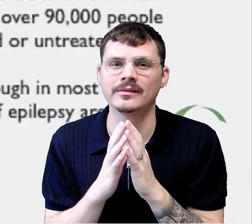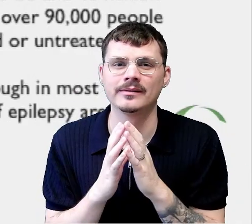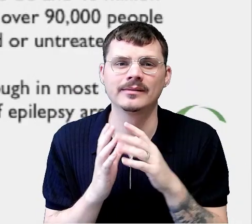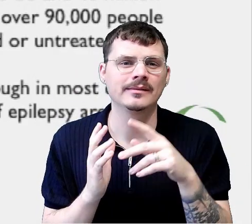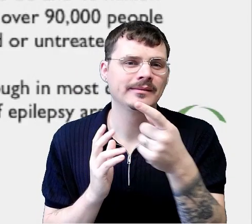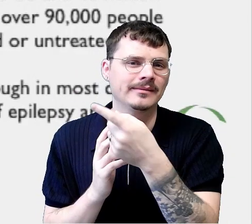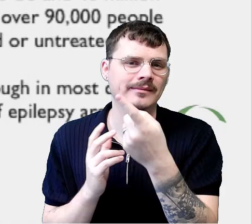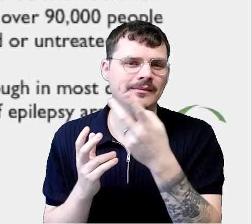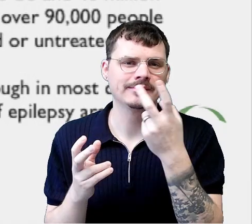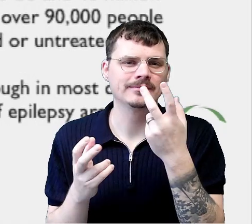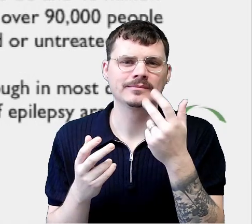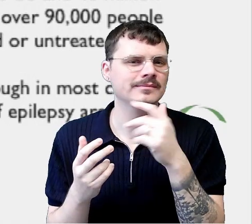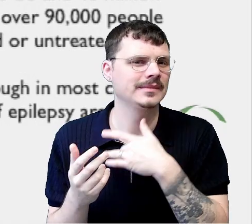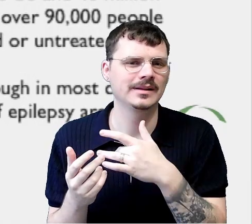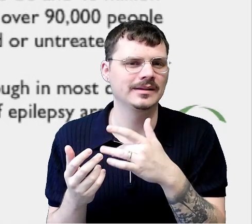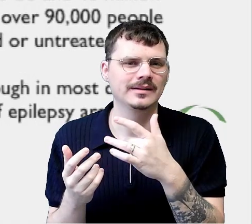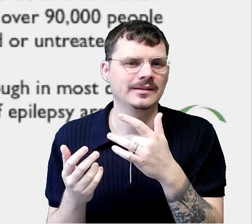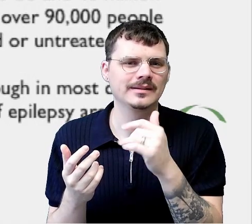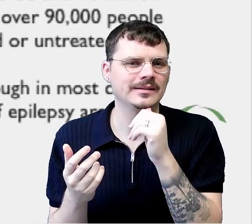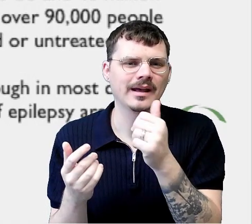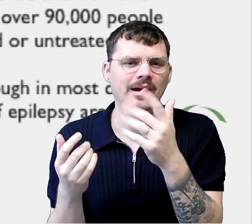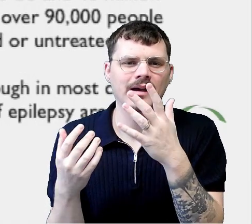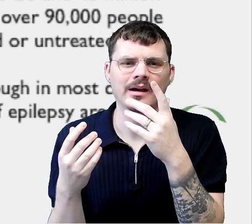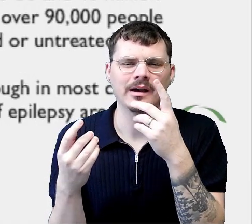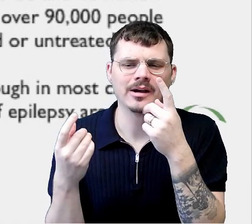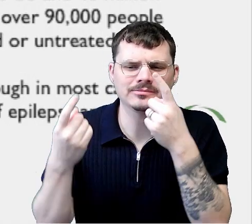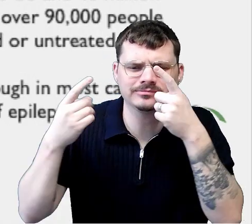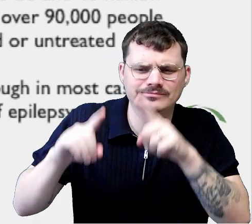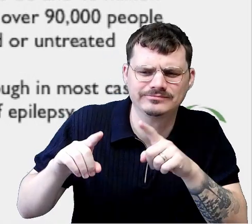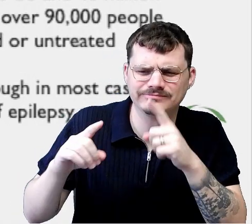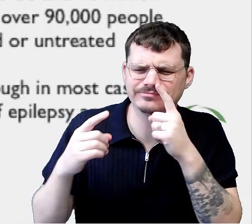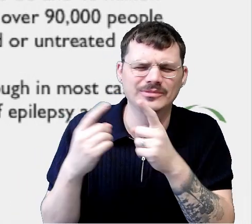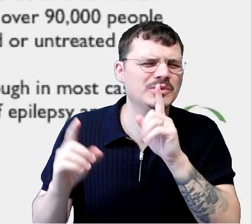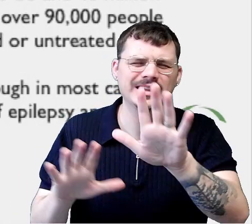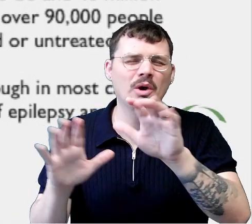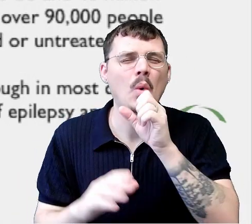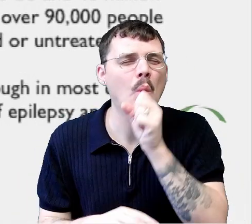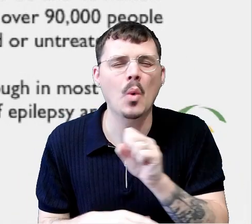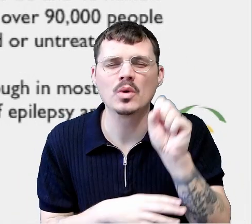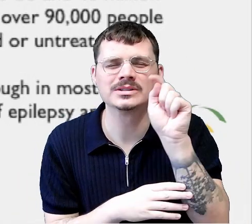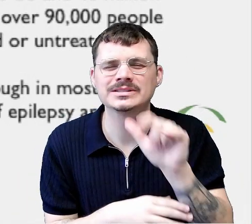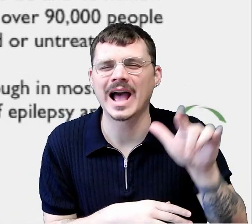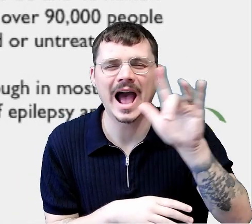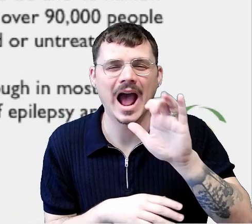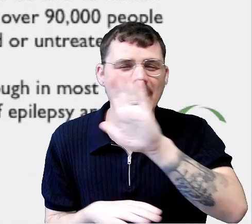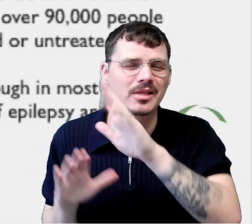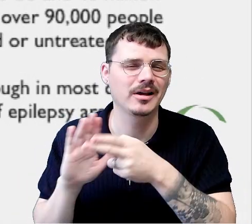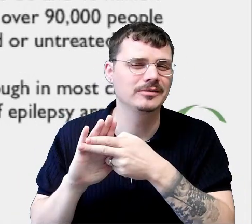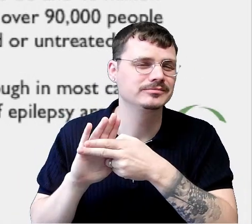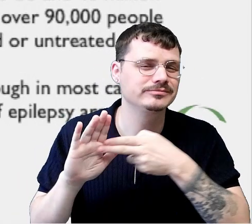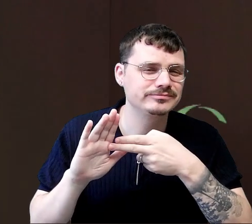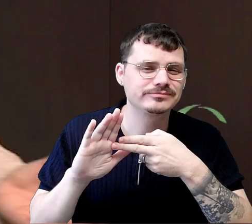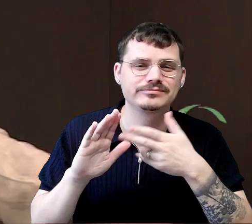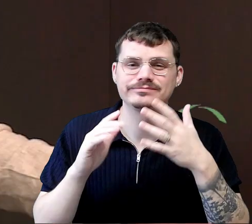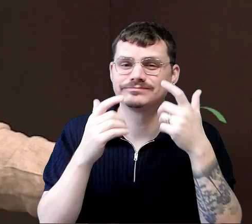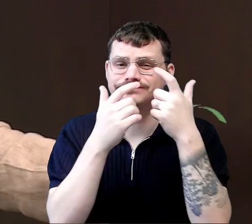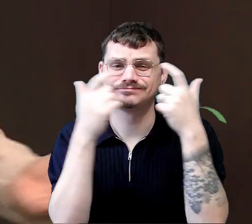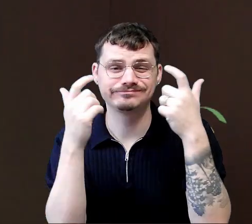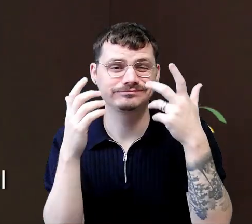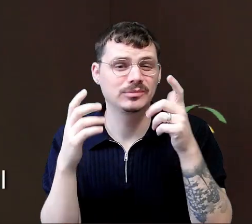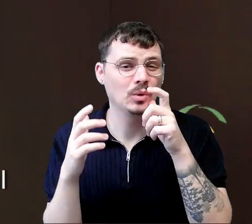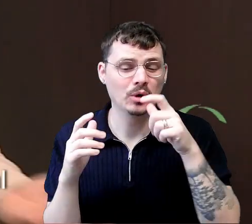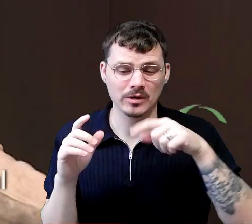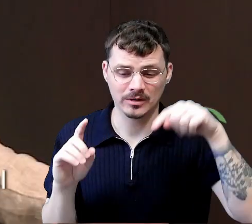a disagreeable population of people. It was just old style prejudice and bigotry applied to